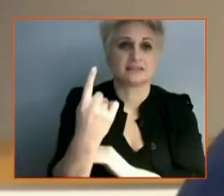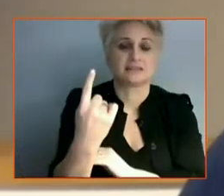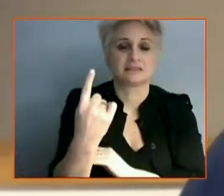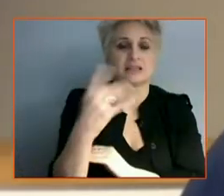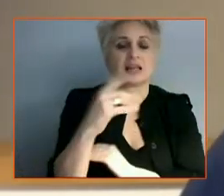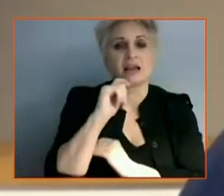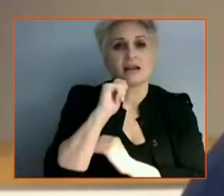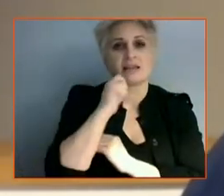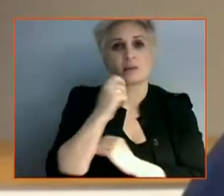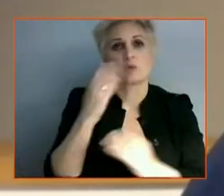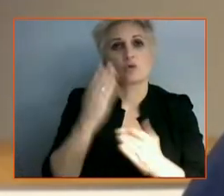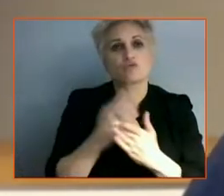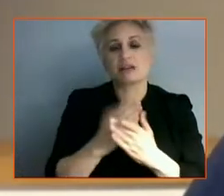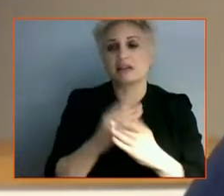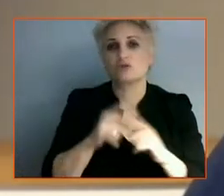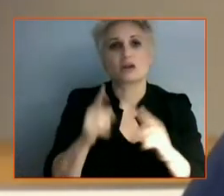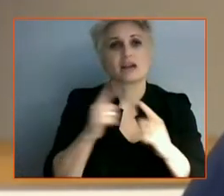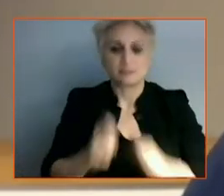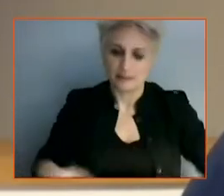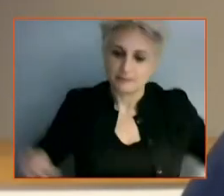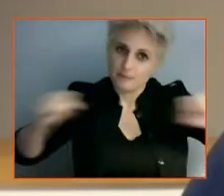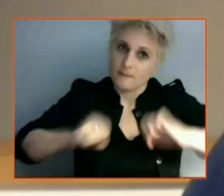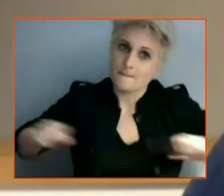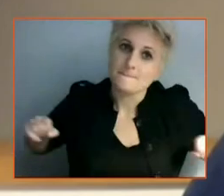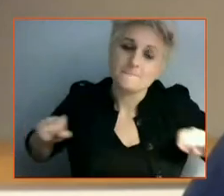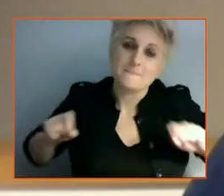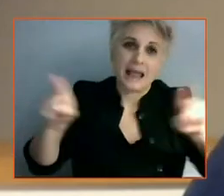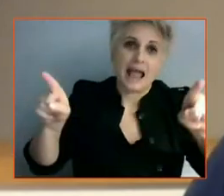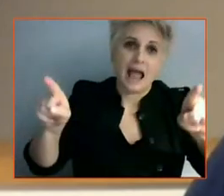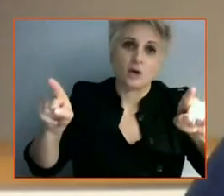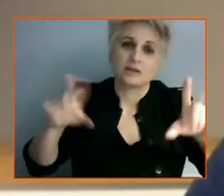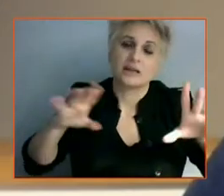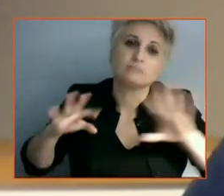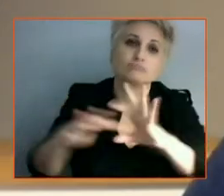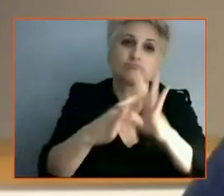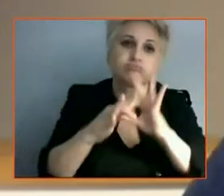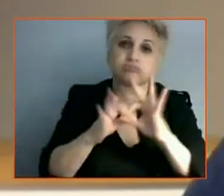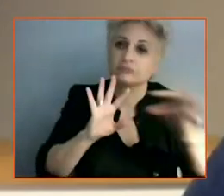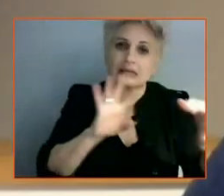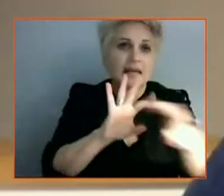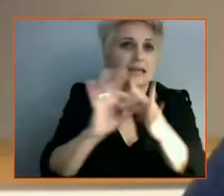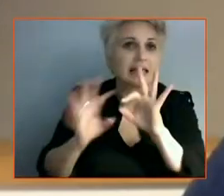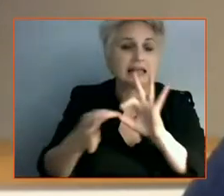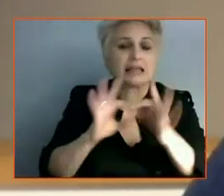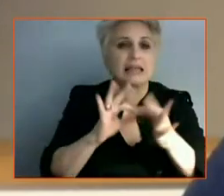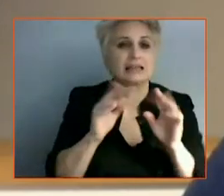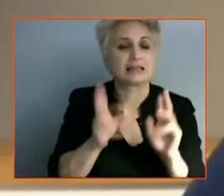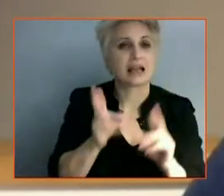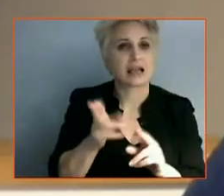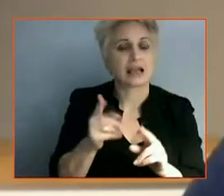kind of get people back out and back engaging. And there's opportunity for